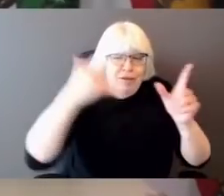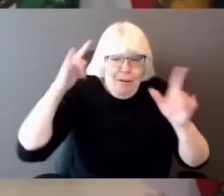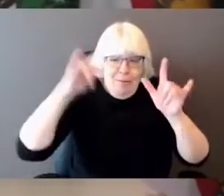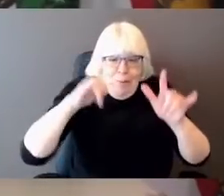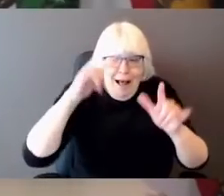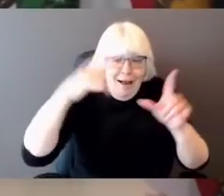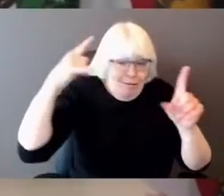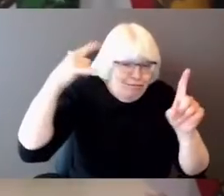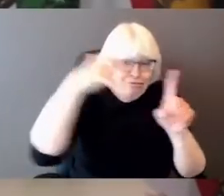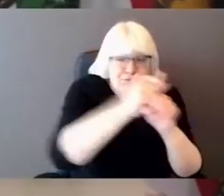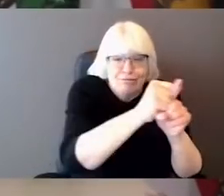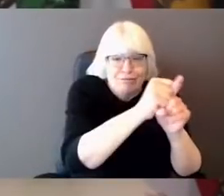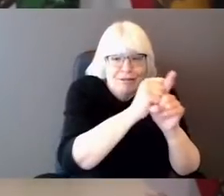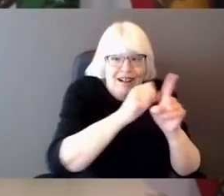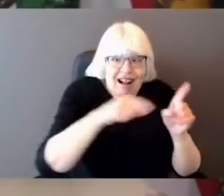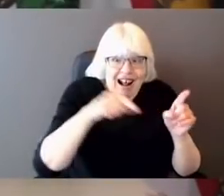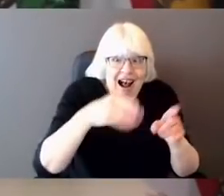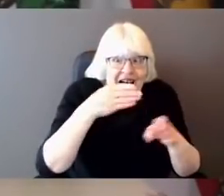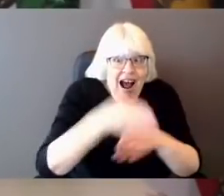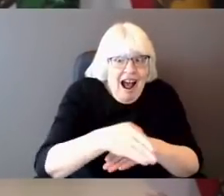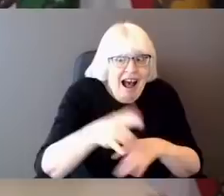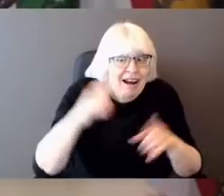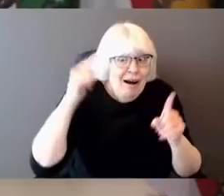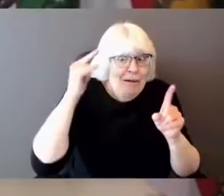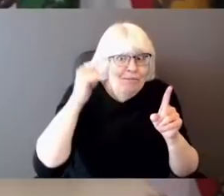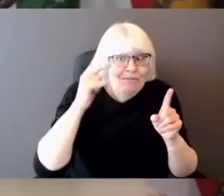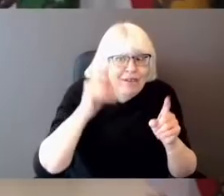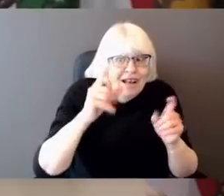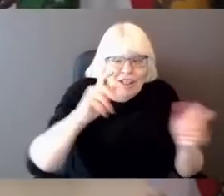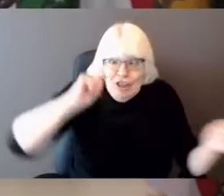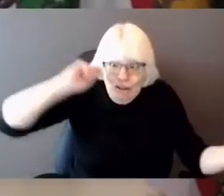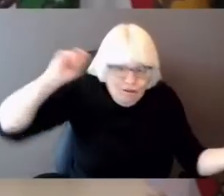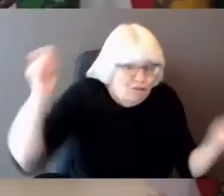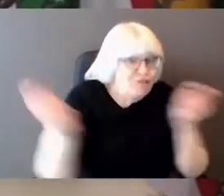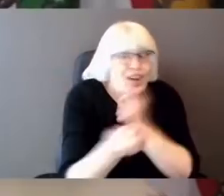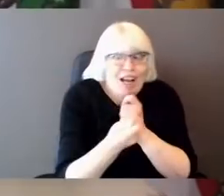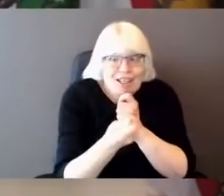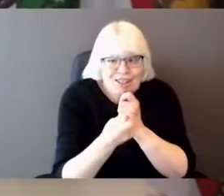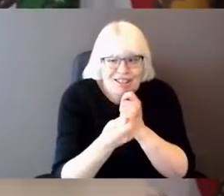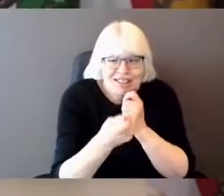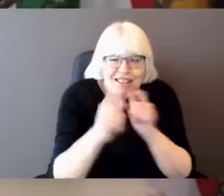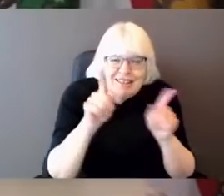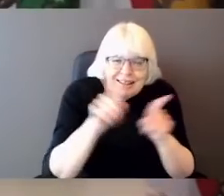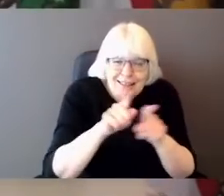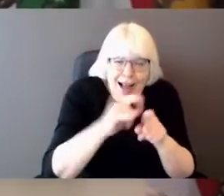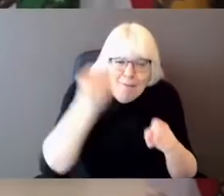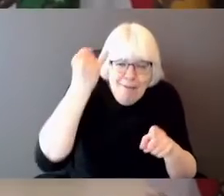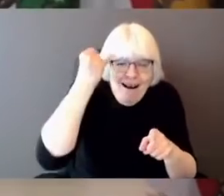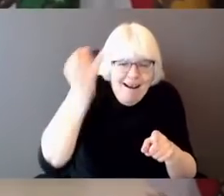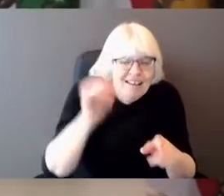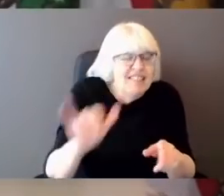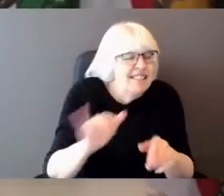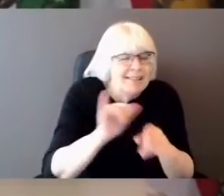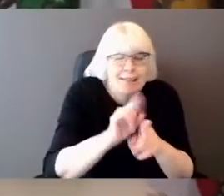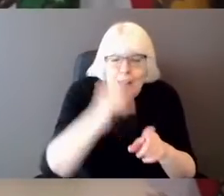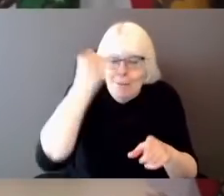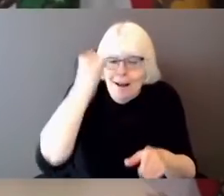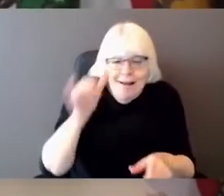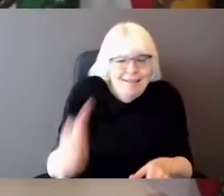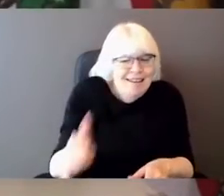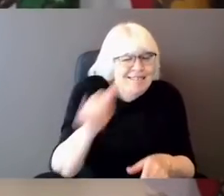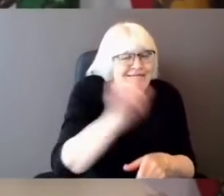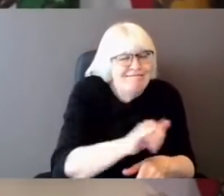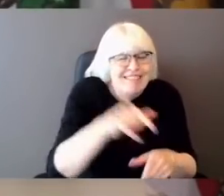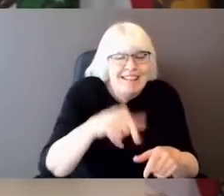react to that. And I think that's, a general synopsis of how I envision life. I think a lot of us will be very happy to just get